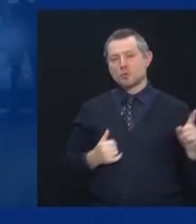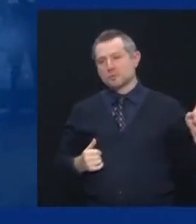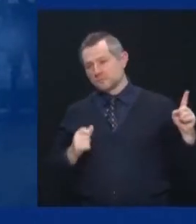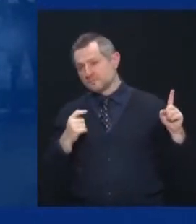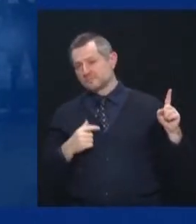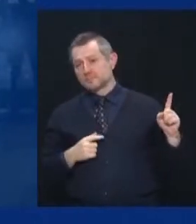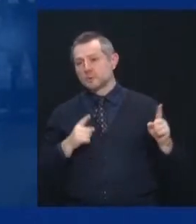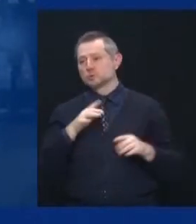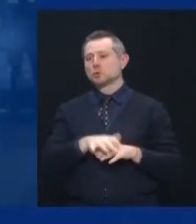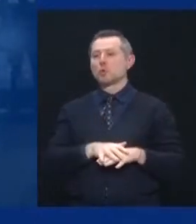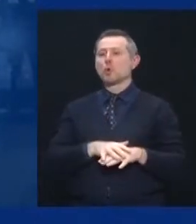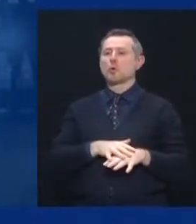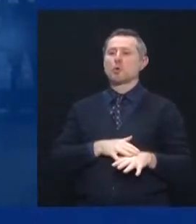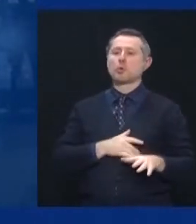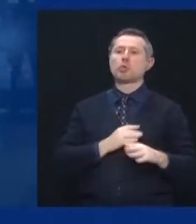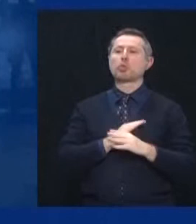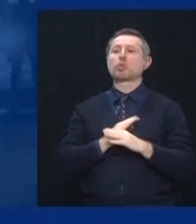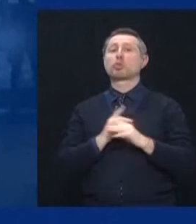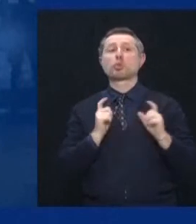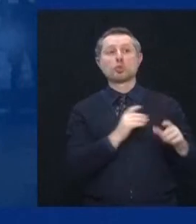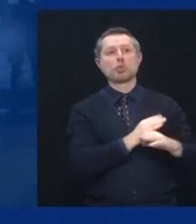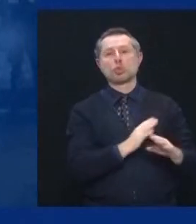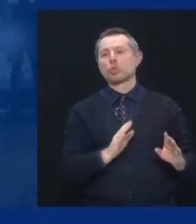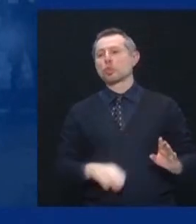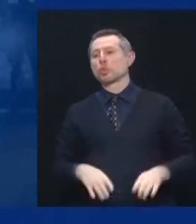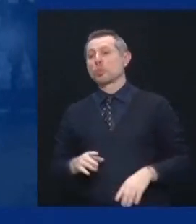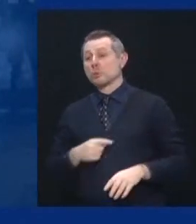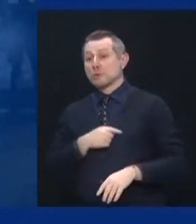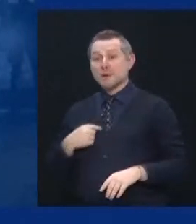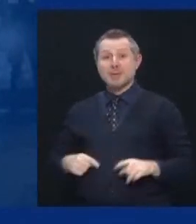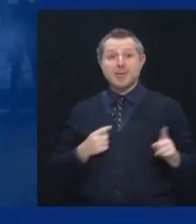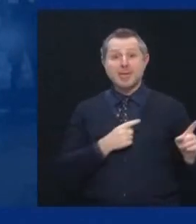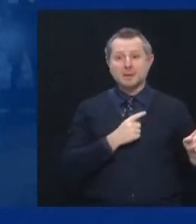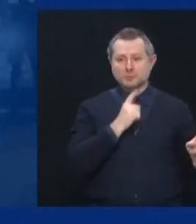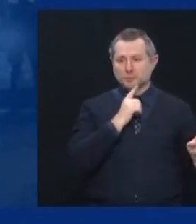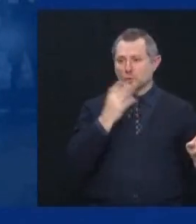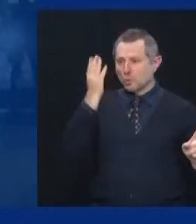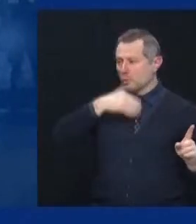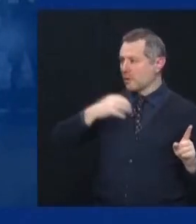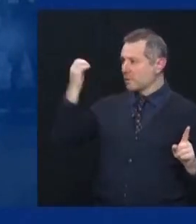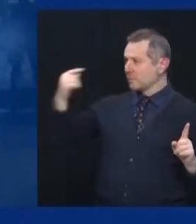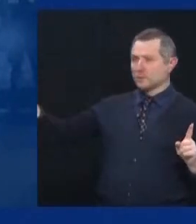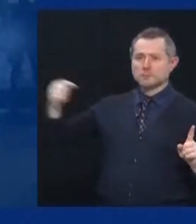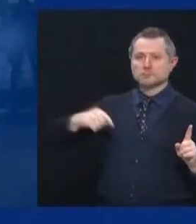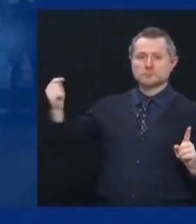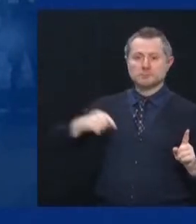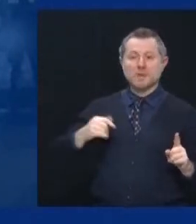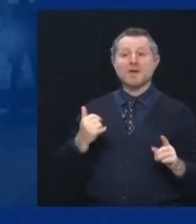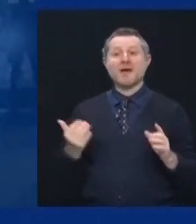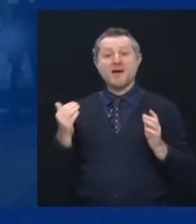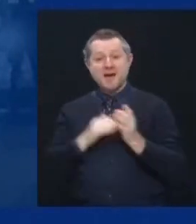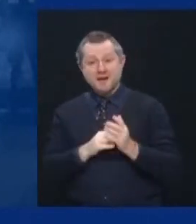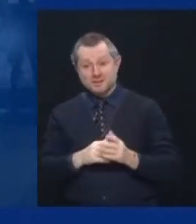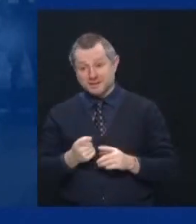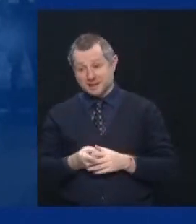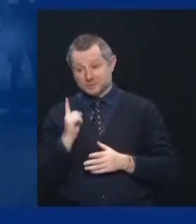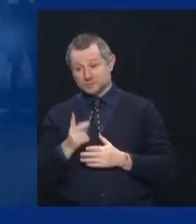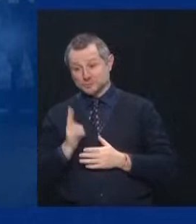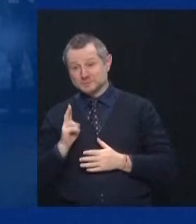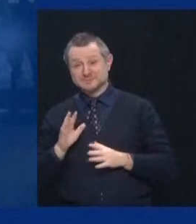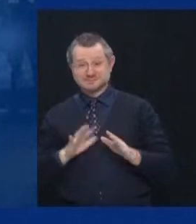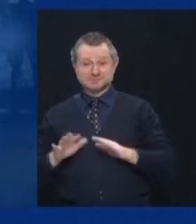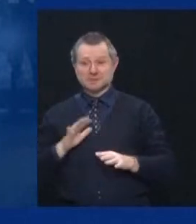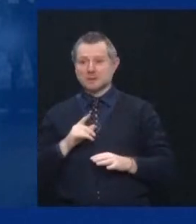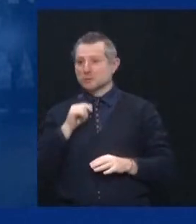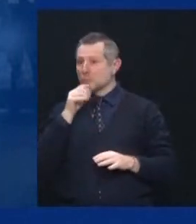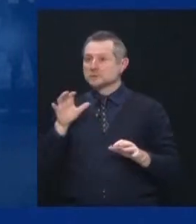with the flights coming from Europe, and the federal government was slow here again in moving with the flights from the